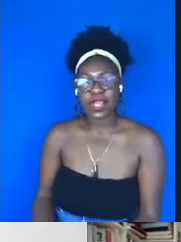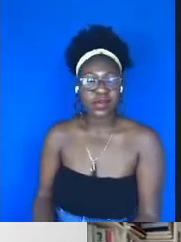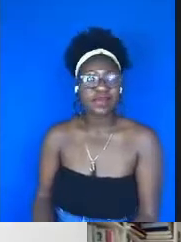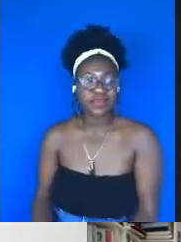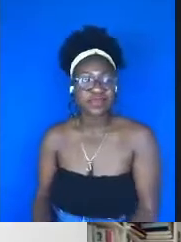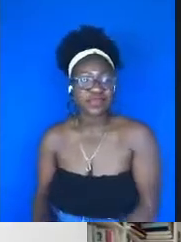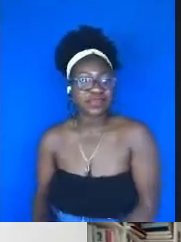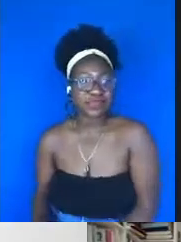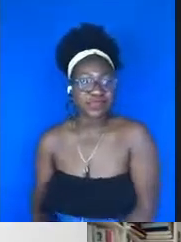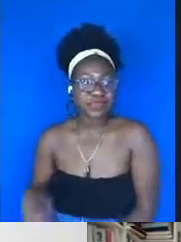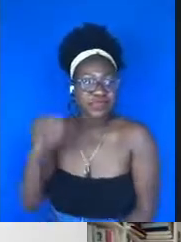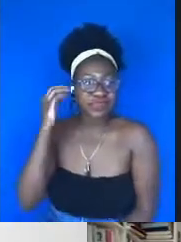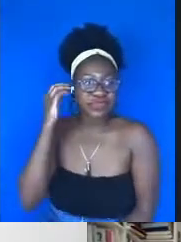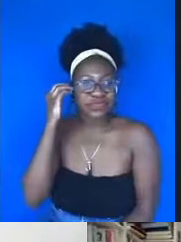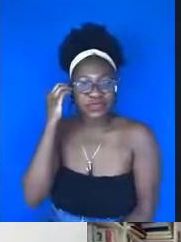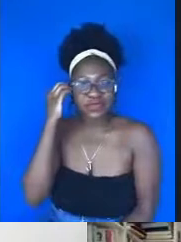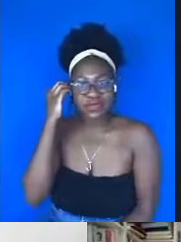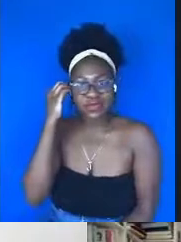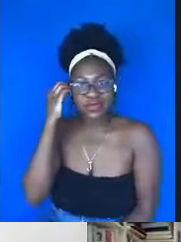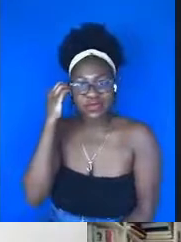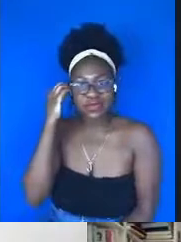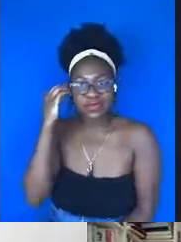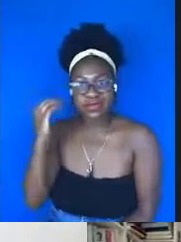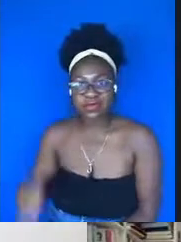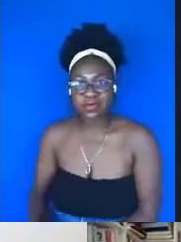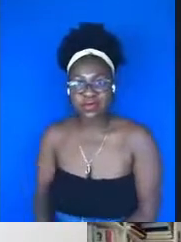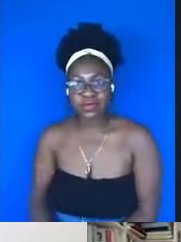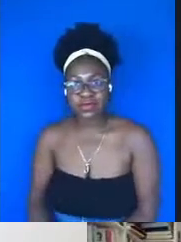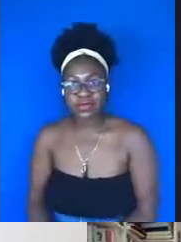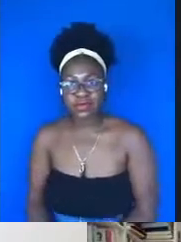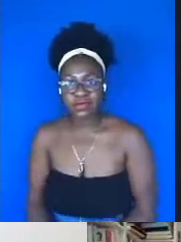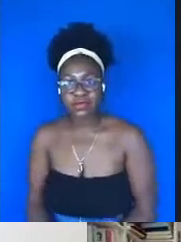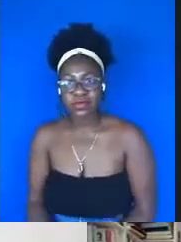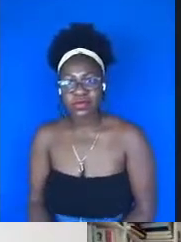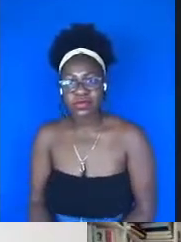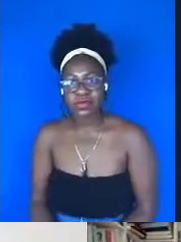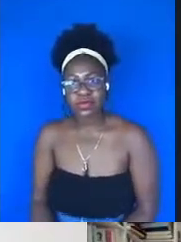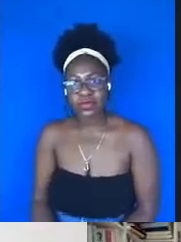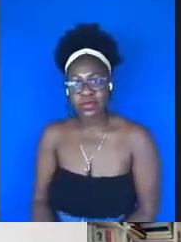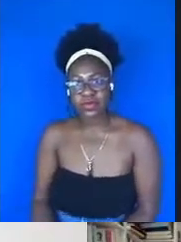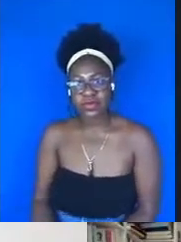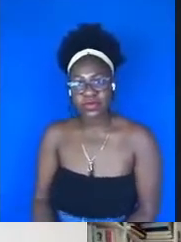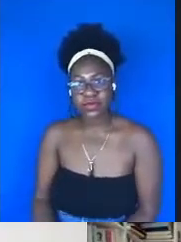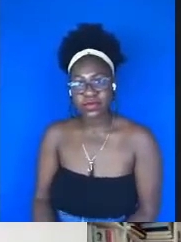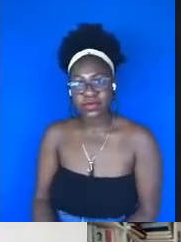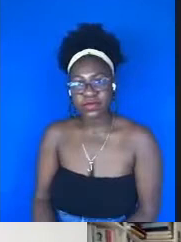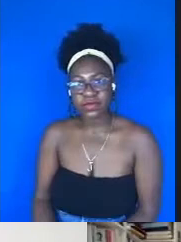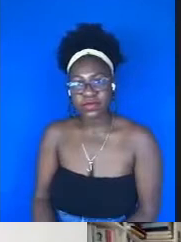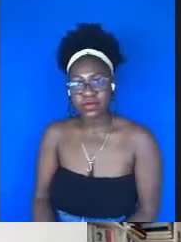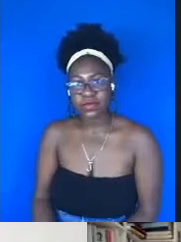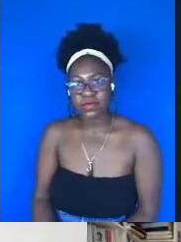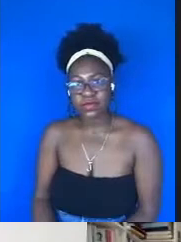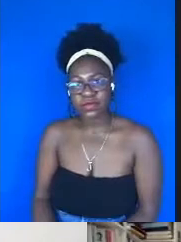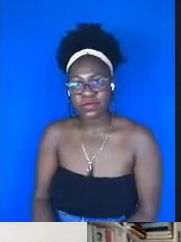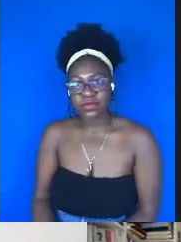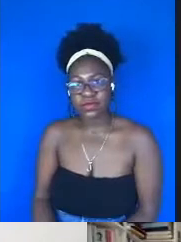thinking about that, and, like, that's definitely gonna, you know, influence how I approach other characters in the future. But that to me was really fascinating